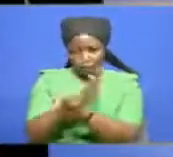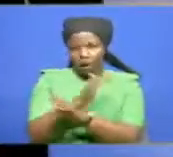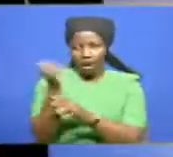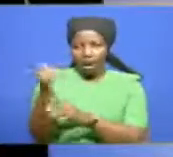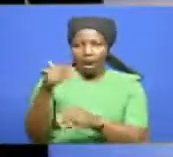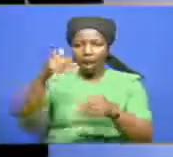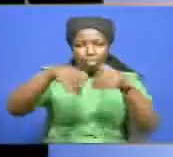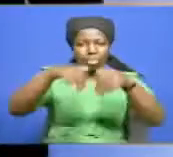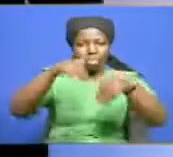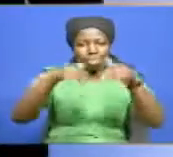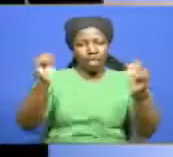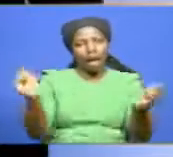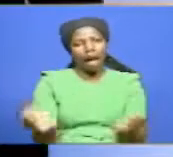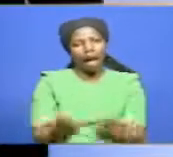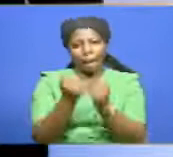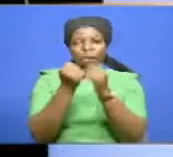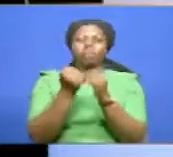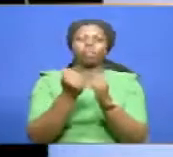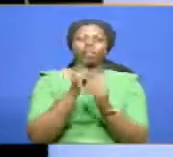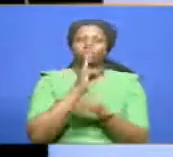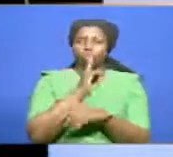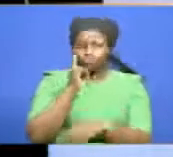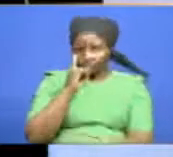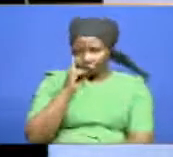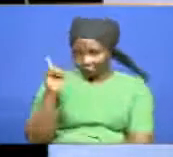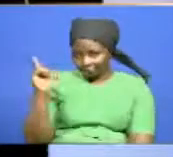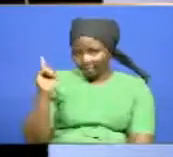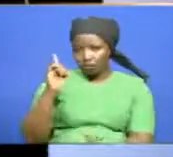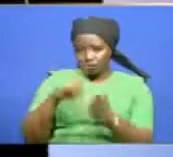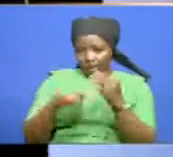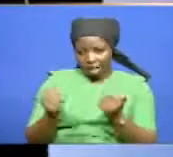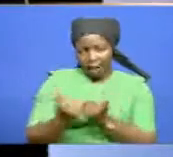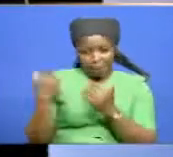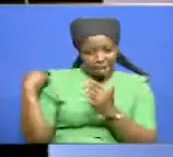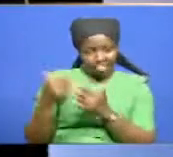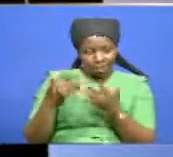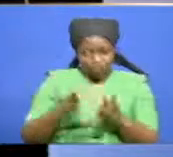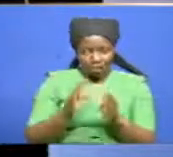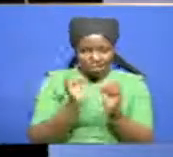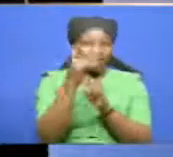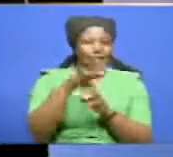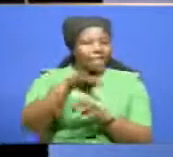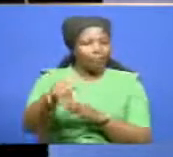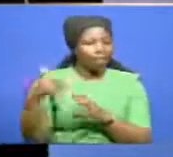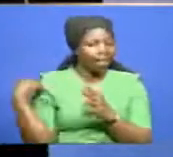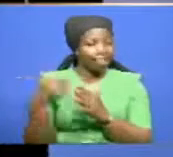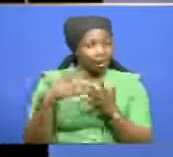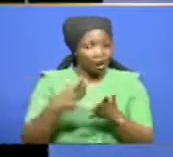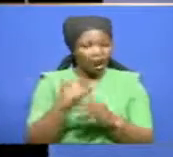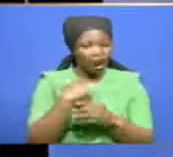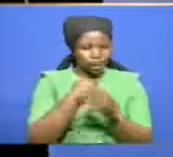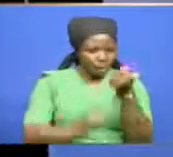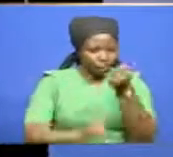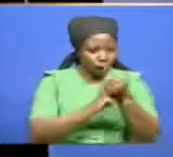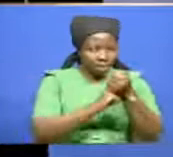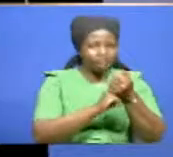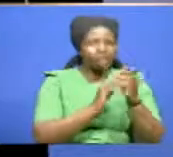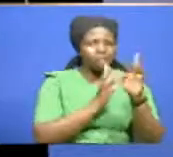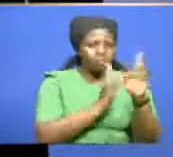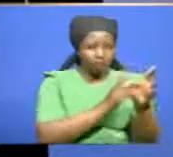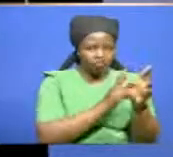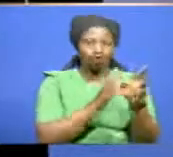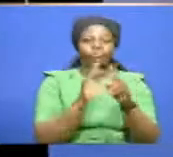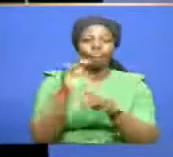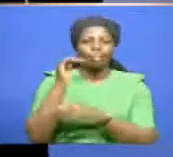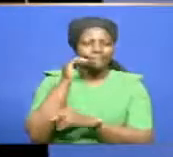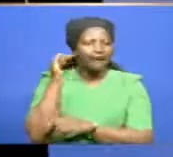can be conducted. And so, this is what is happening. So far, 11 counties have okayed this report, and